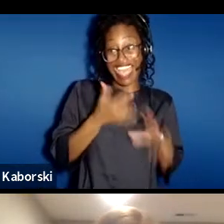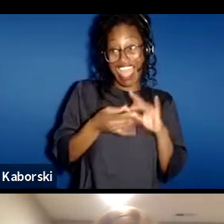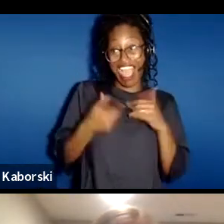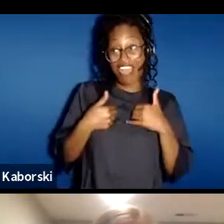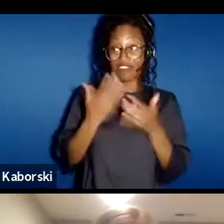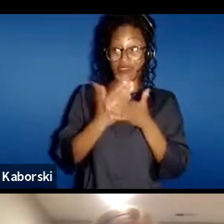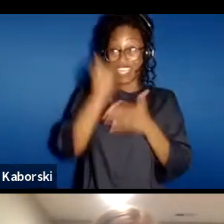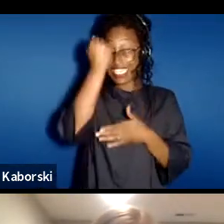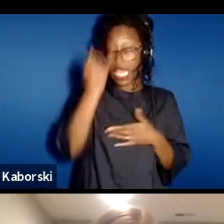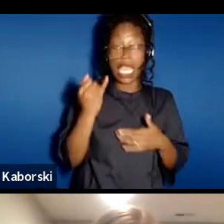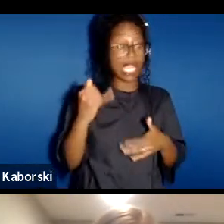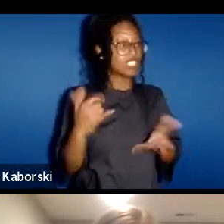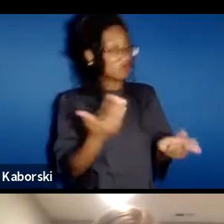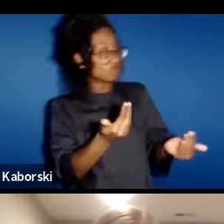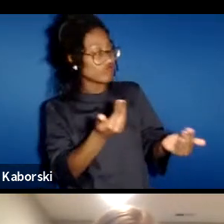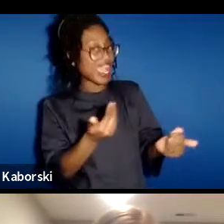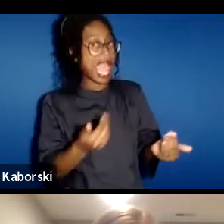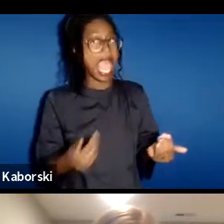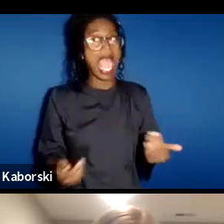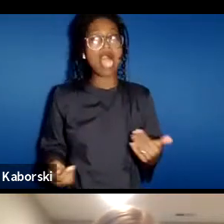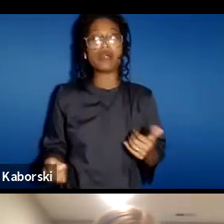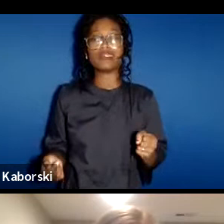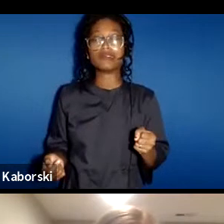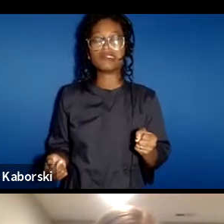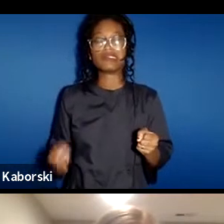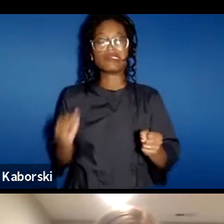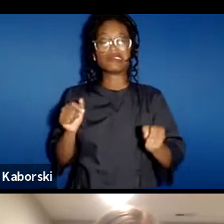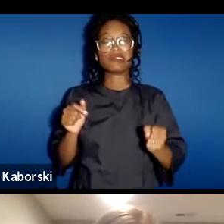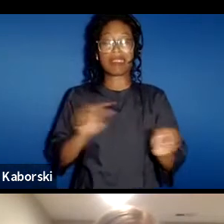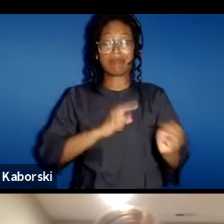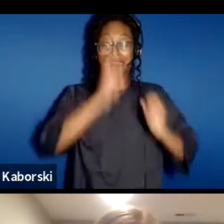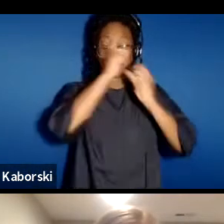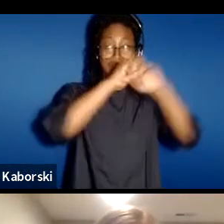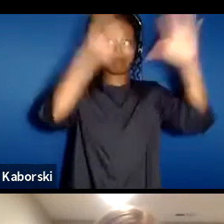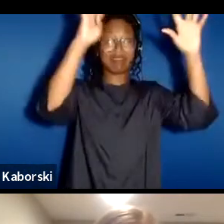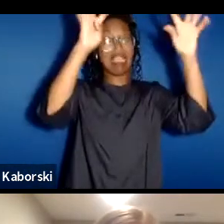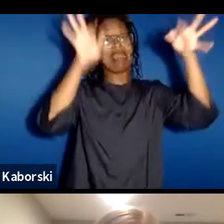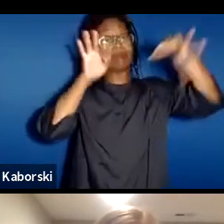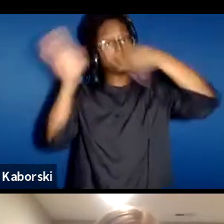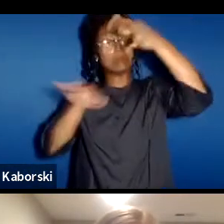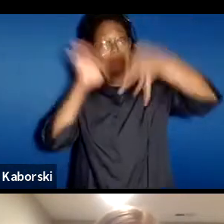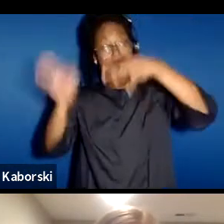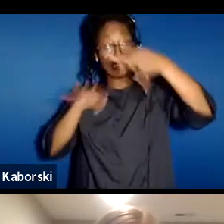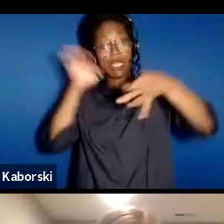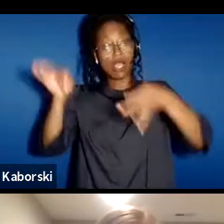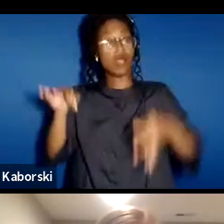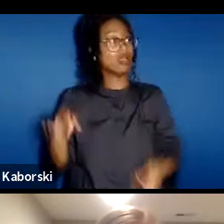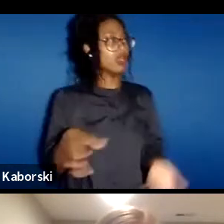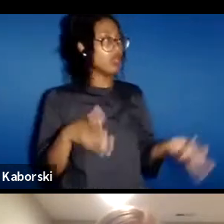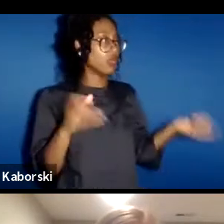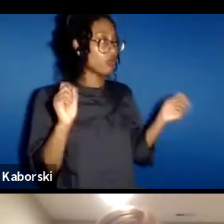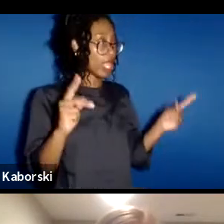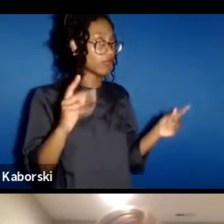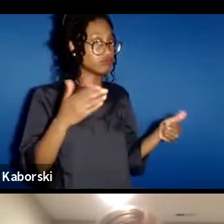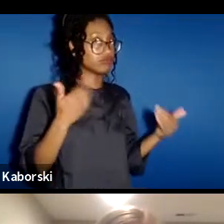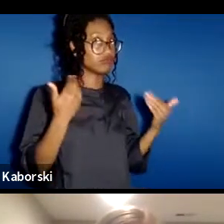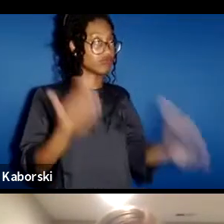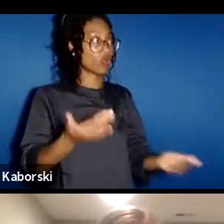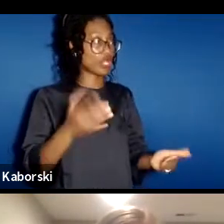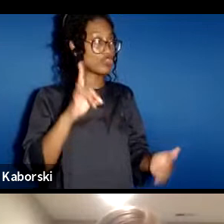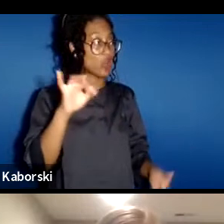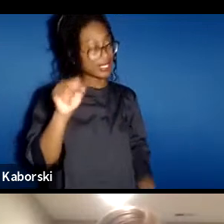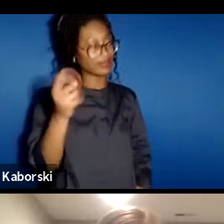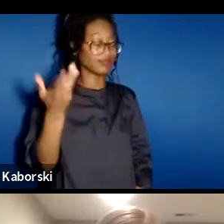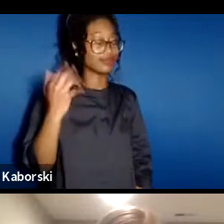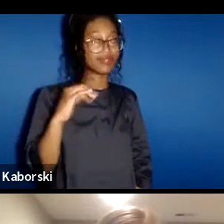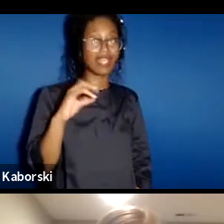let's hear them. And I explained to him what I was thinking. And I'll never forget it. He was just like, okay, go do it. And that streamlined